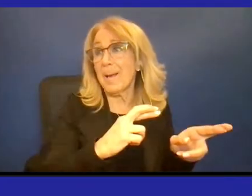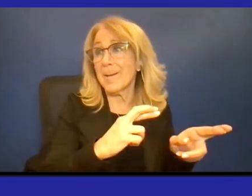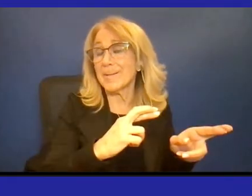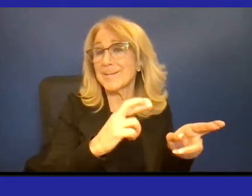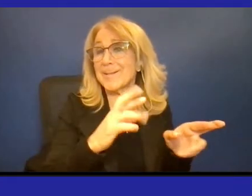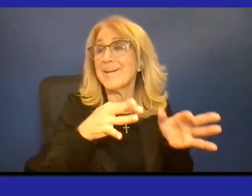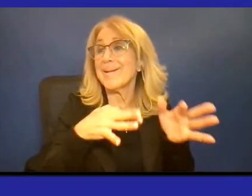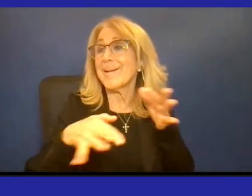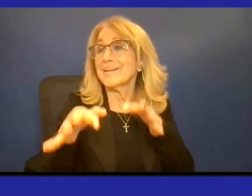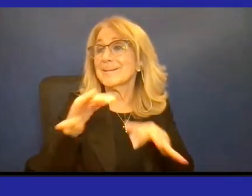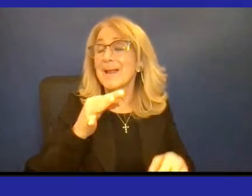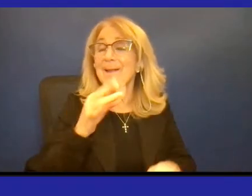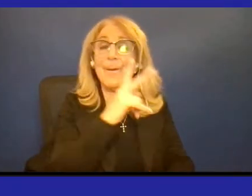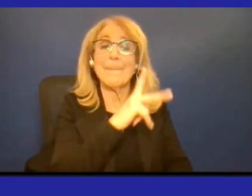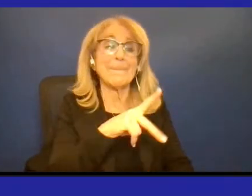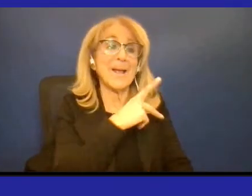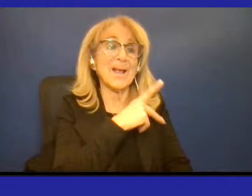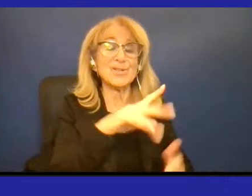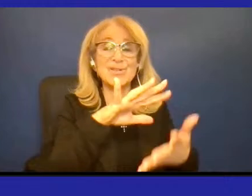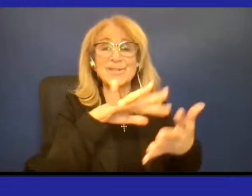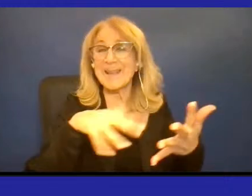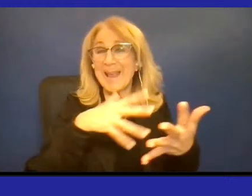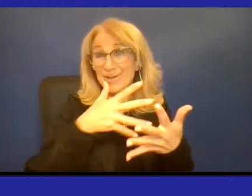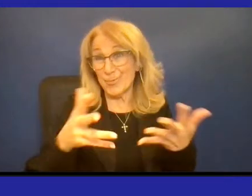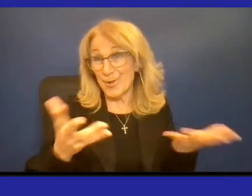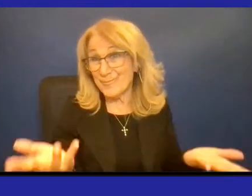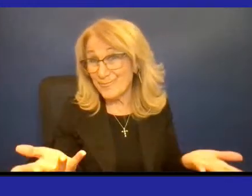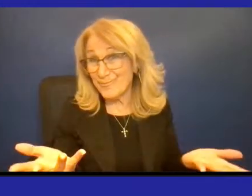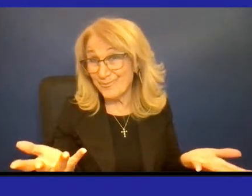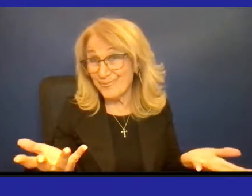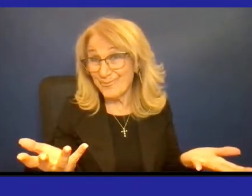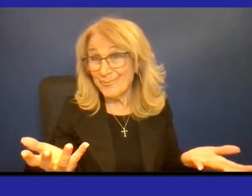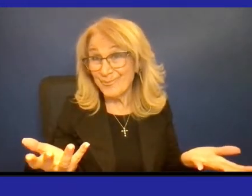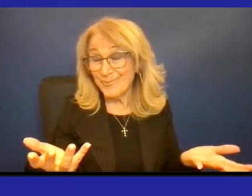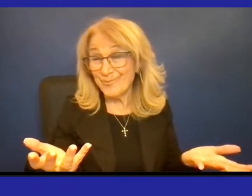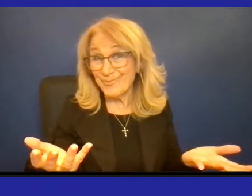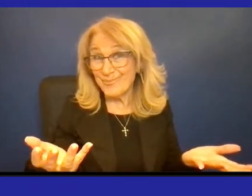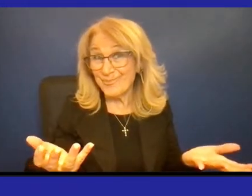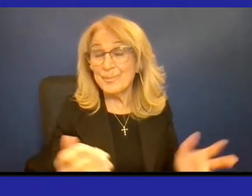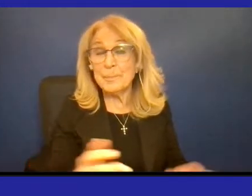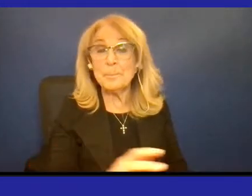patient scheduled. Yeah. Good.